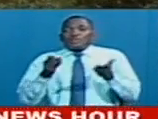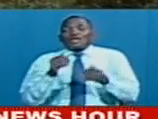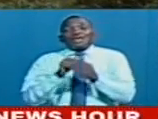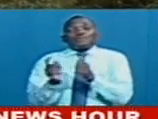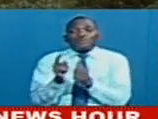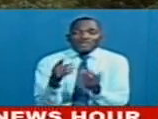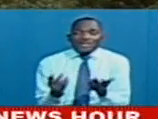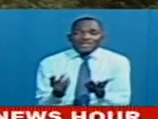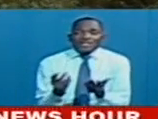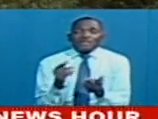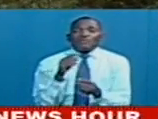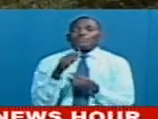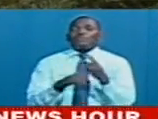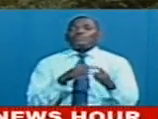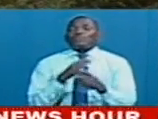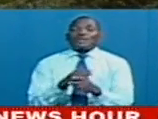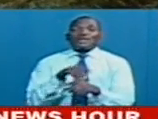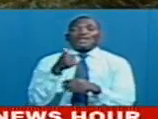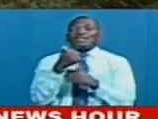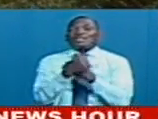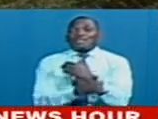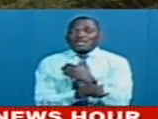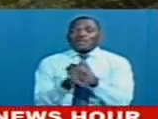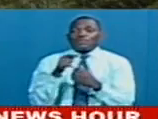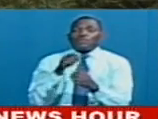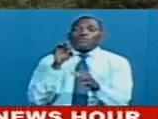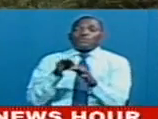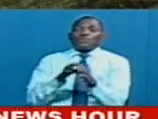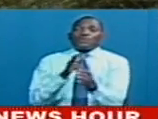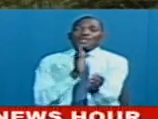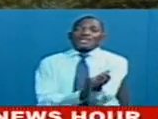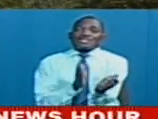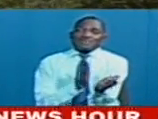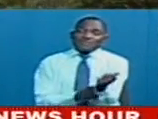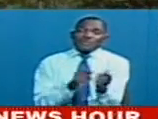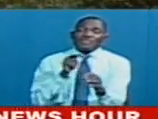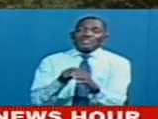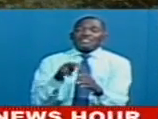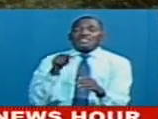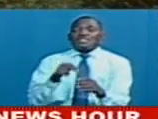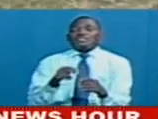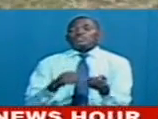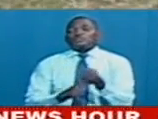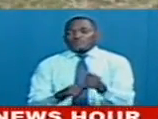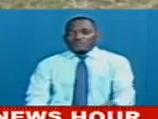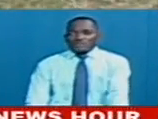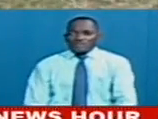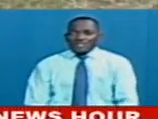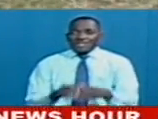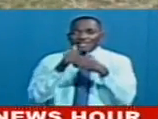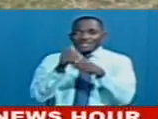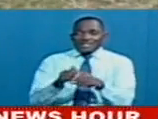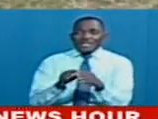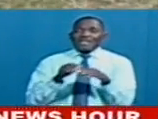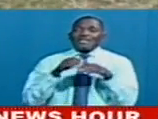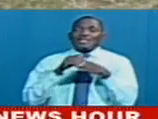anywhere in the world, in any countries where smallholders need support, this kind of support through the introduction of new technologies. The leader